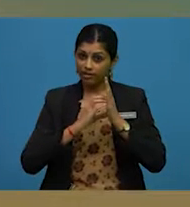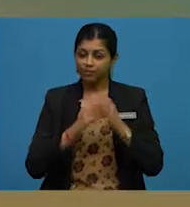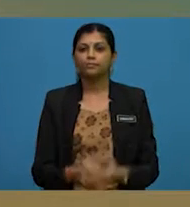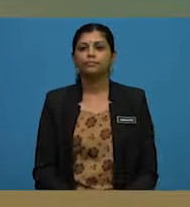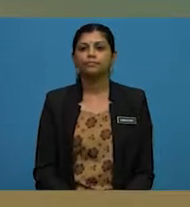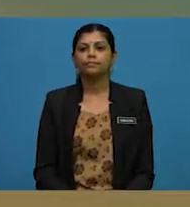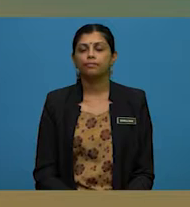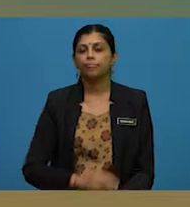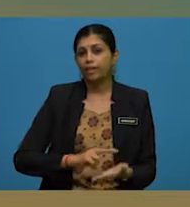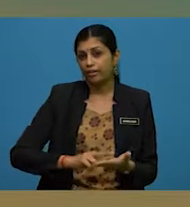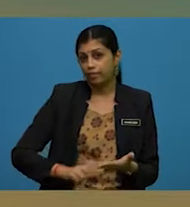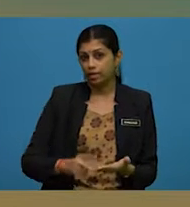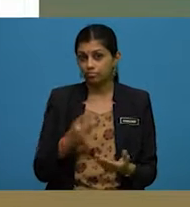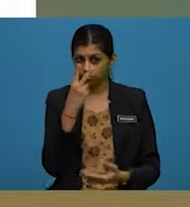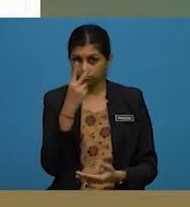Read this paragraph.